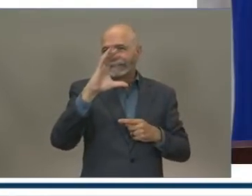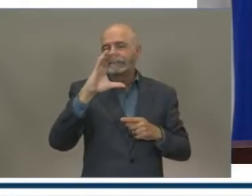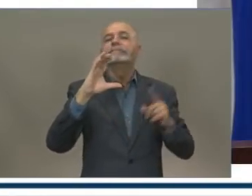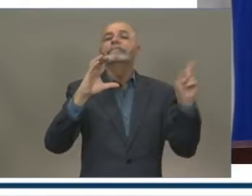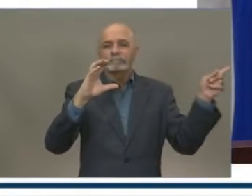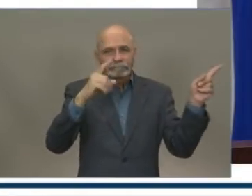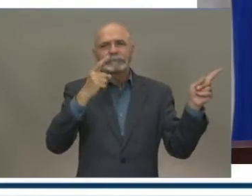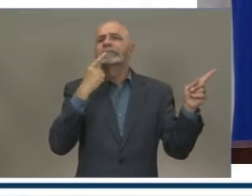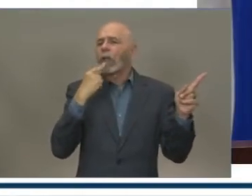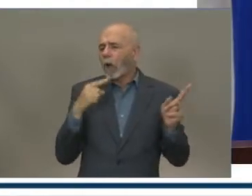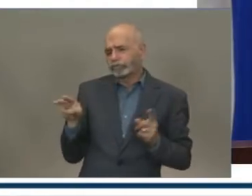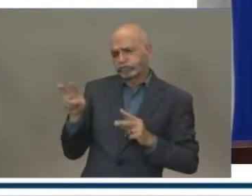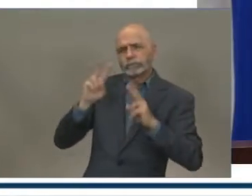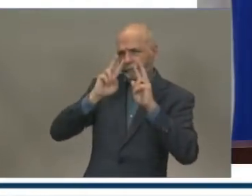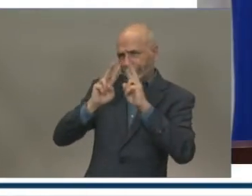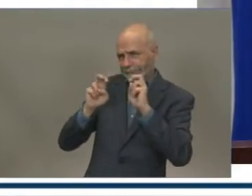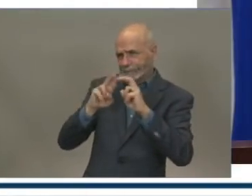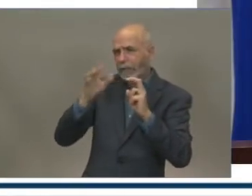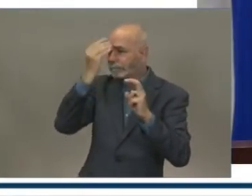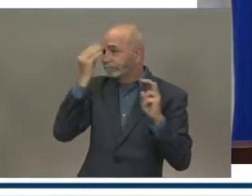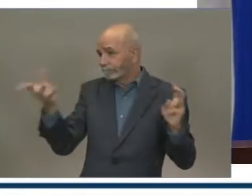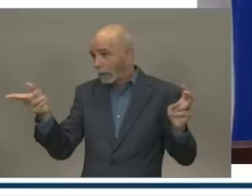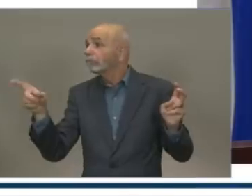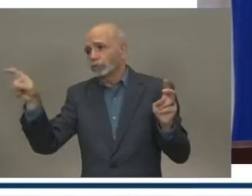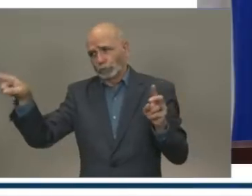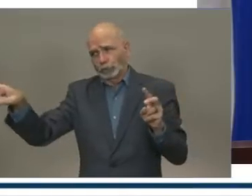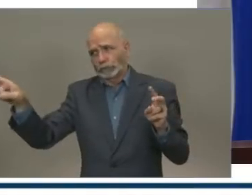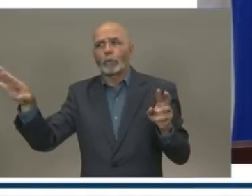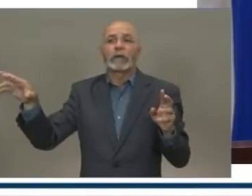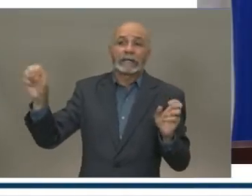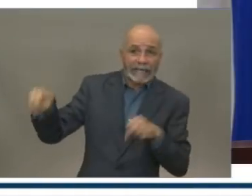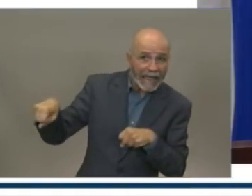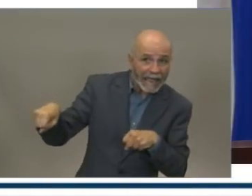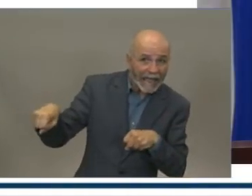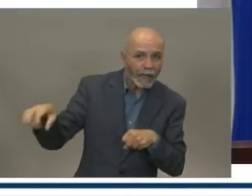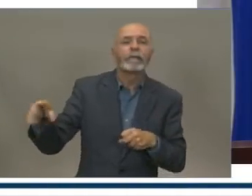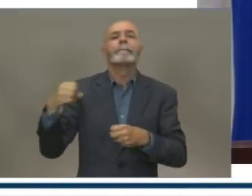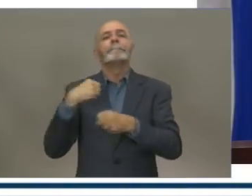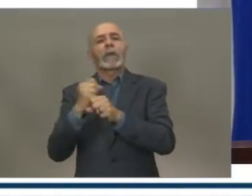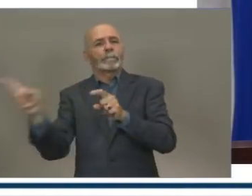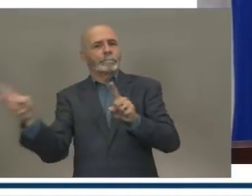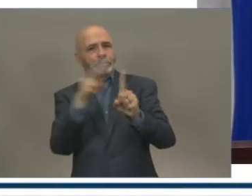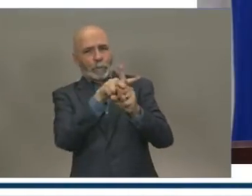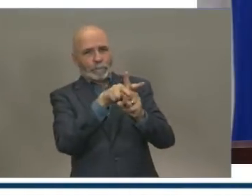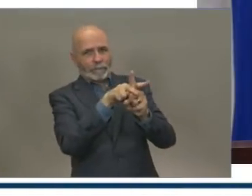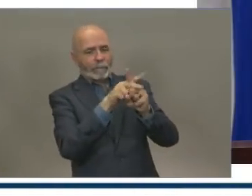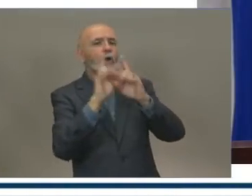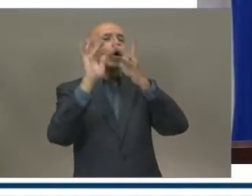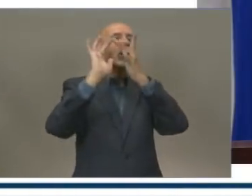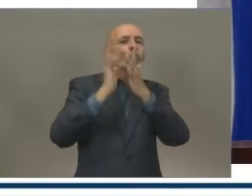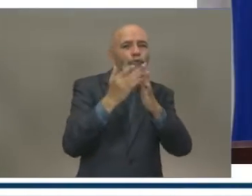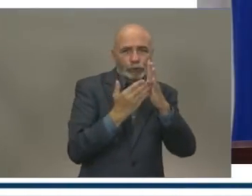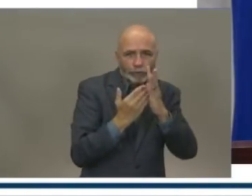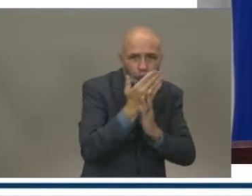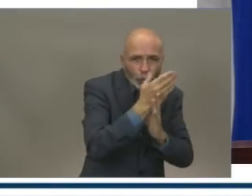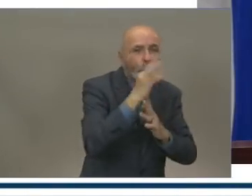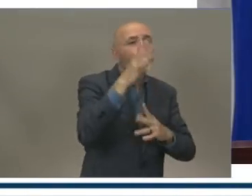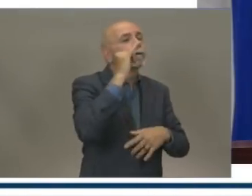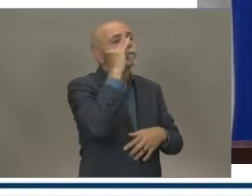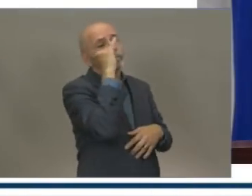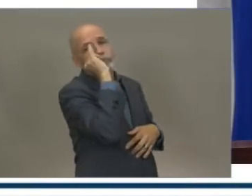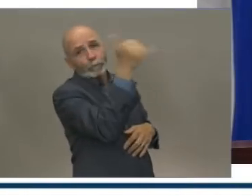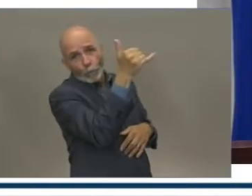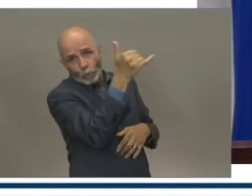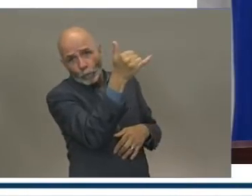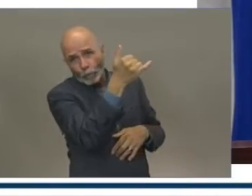protection. Anyone who is eligible can schedule an appointment, either online or by phone. Details are on